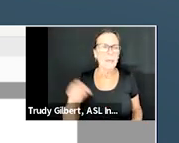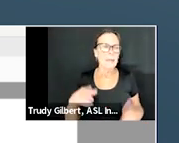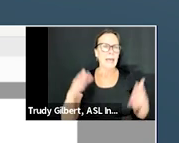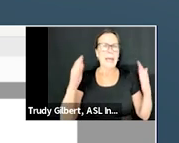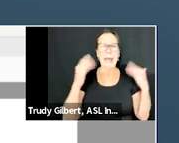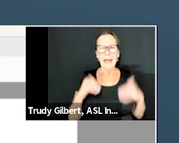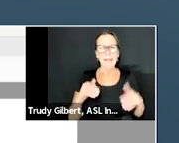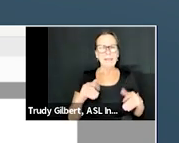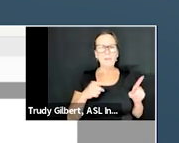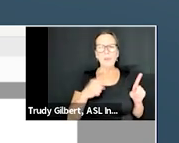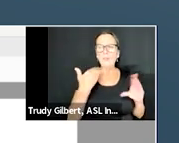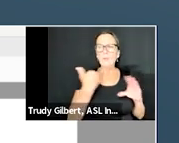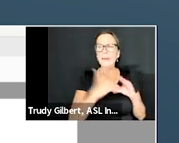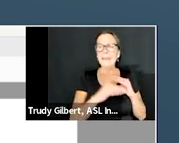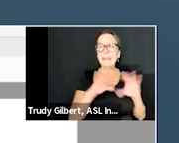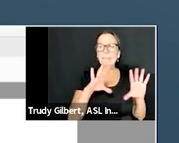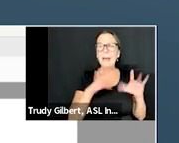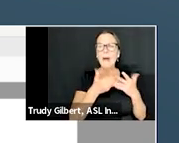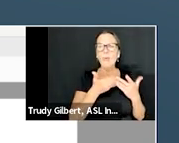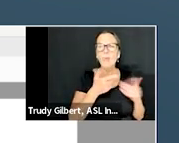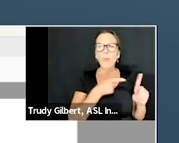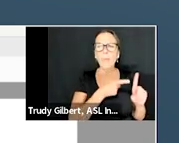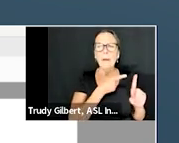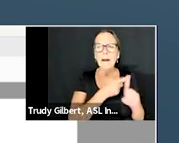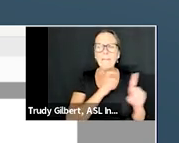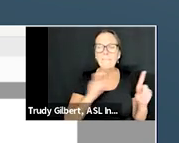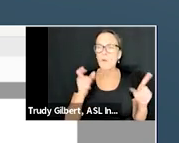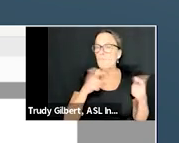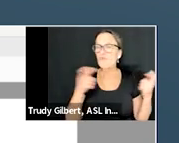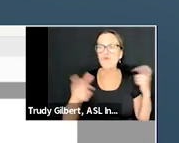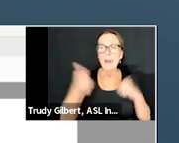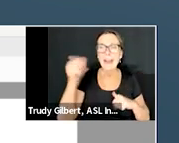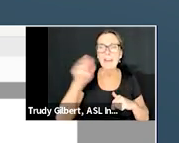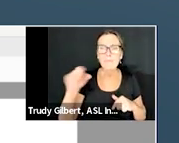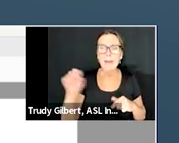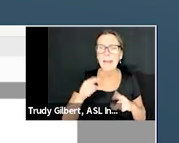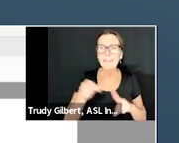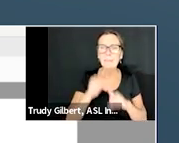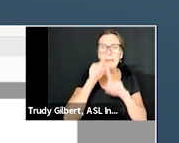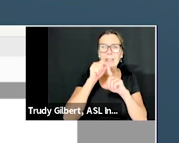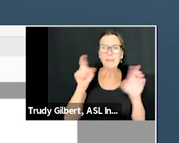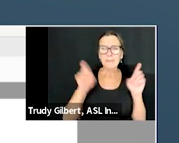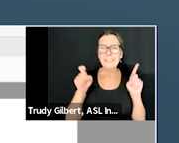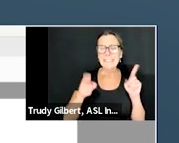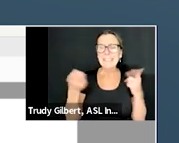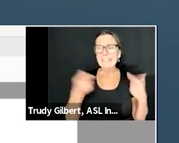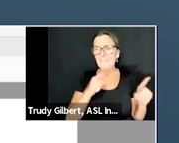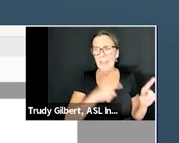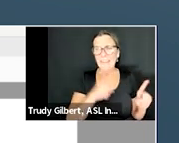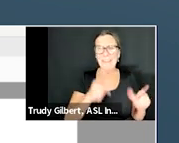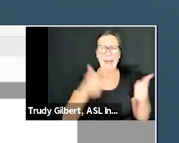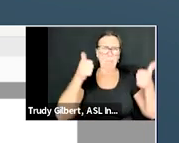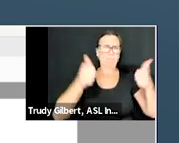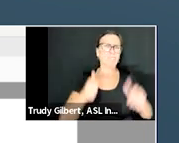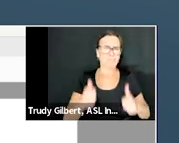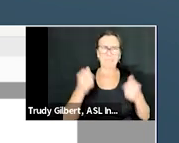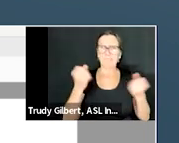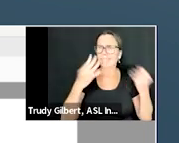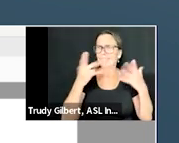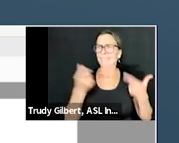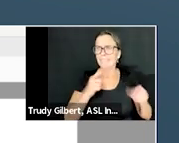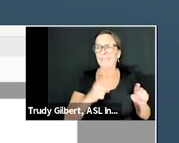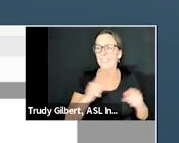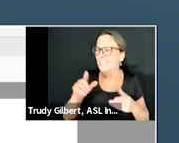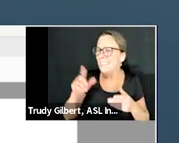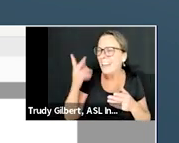an email group that comes out from Greater Mass Special Needs Events. And that would post many of the events that we saw earlier, like all outdoors and